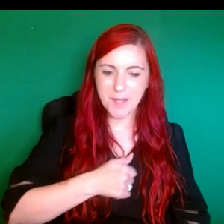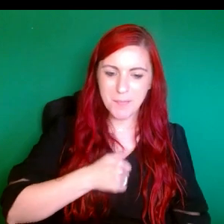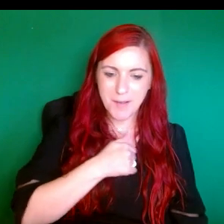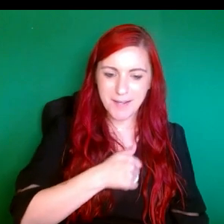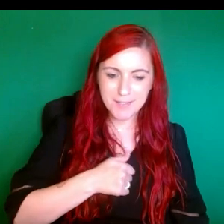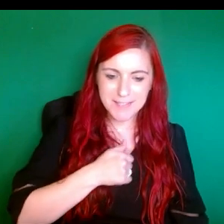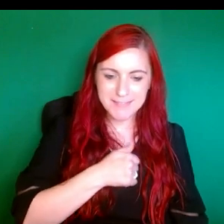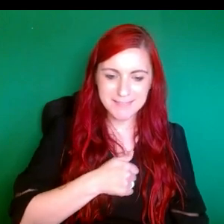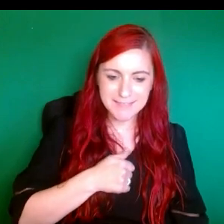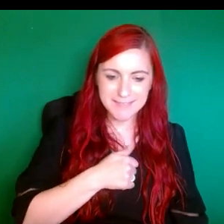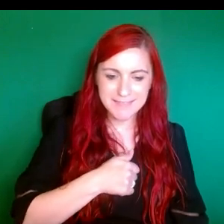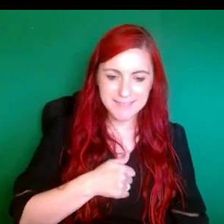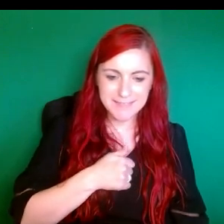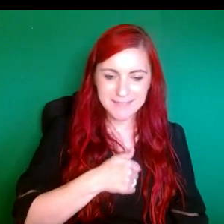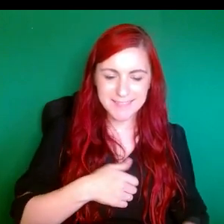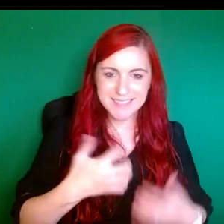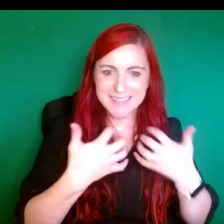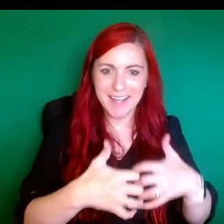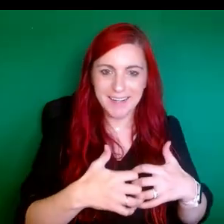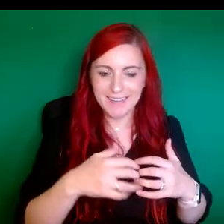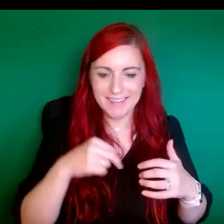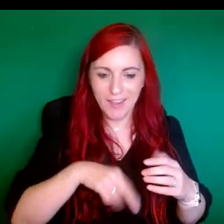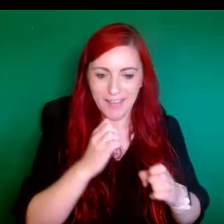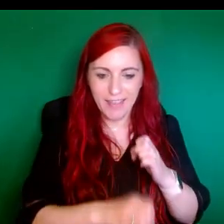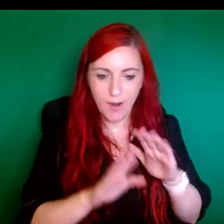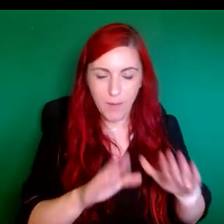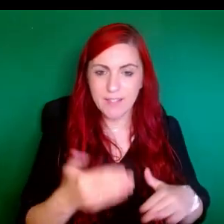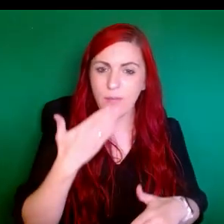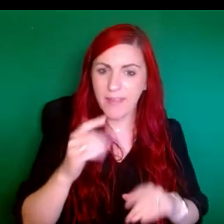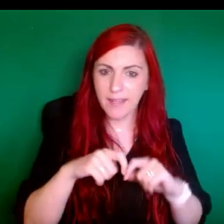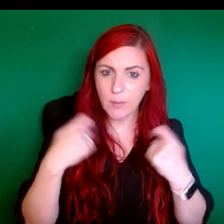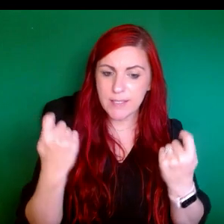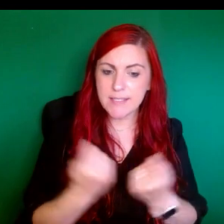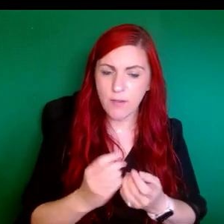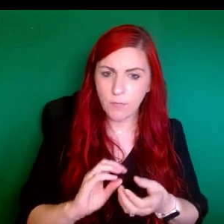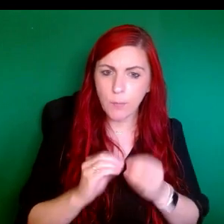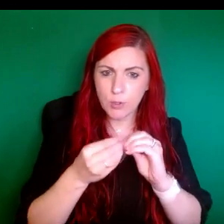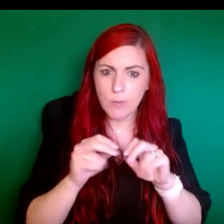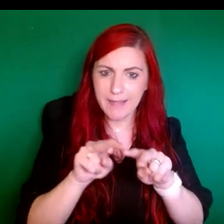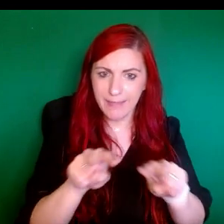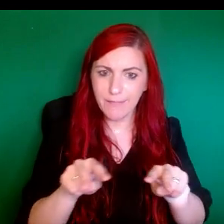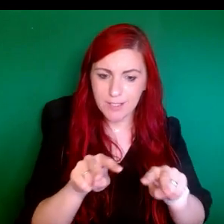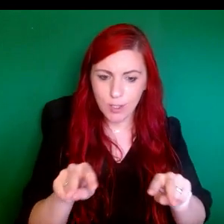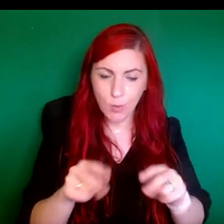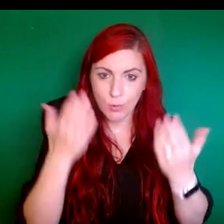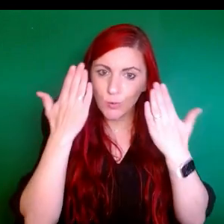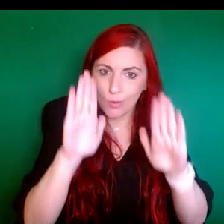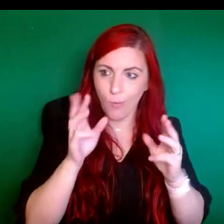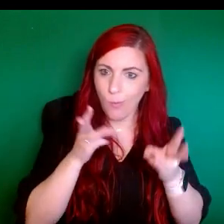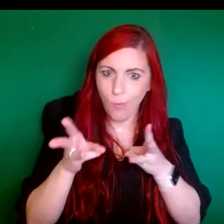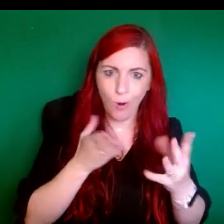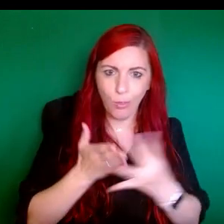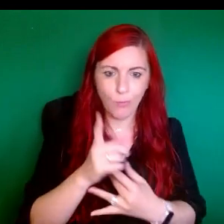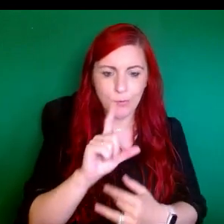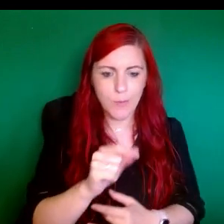thank you to the panel and apologies for the technical glitches just towards the end of it. And thanks to the team for producing the